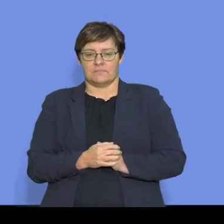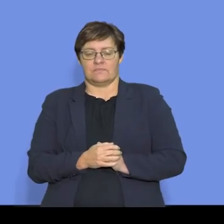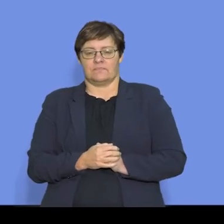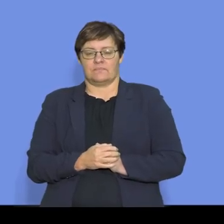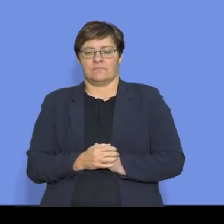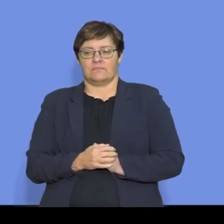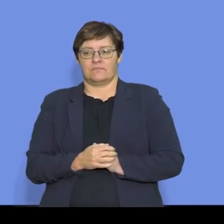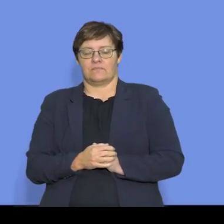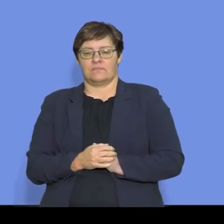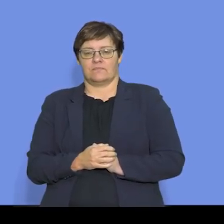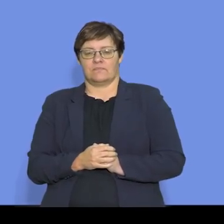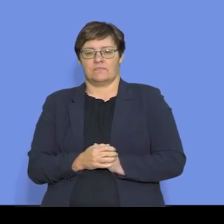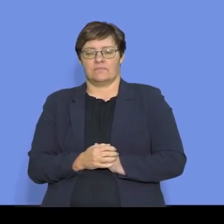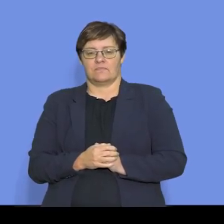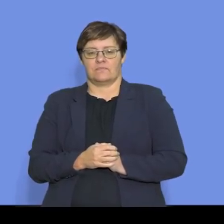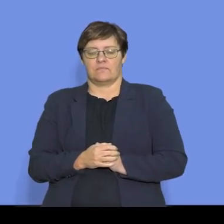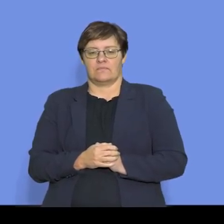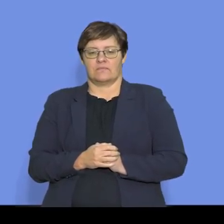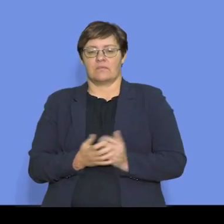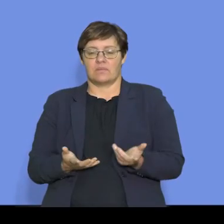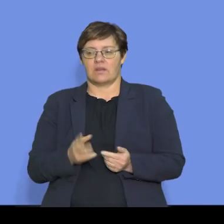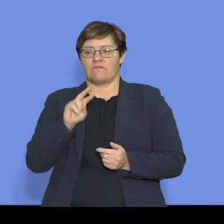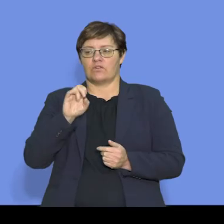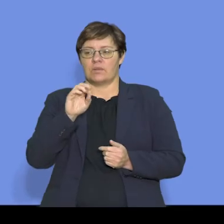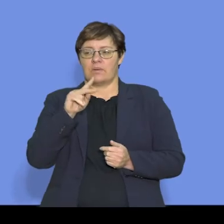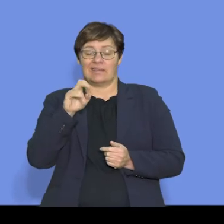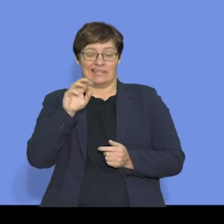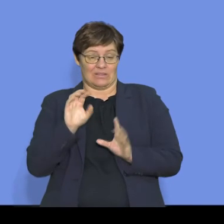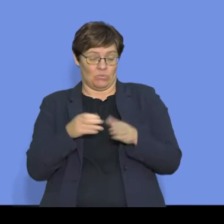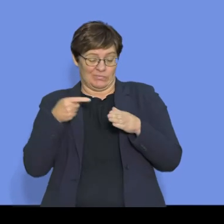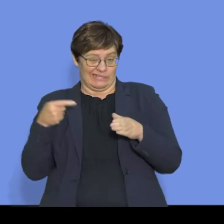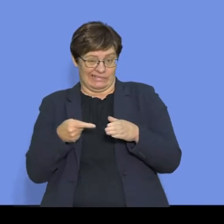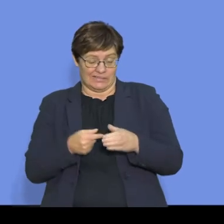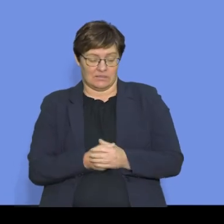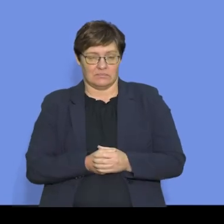So that's the chordates, which is the vertebrate group.